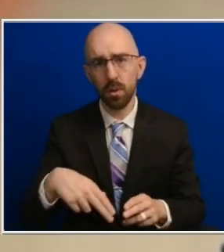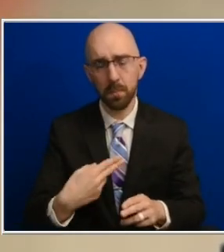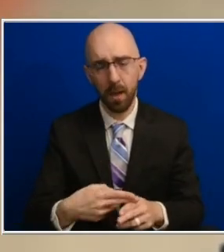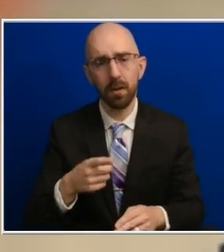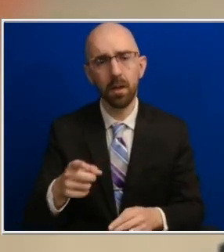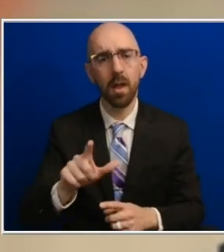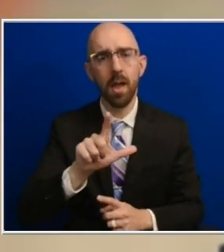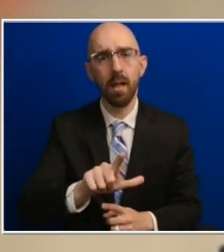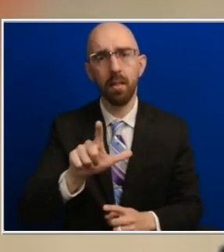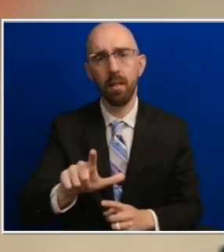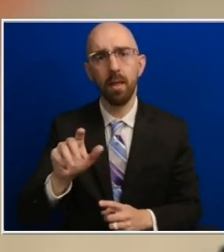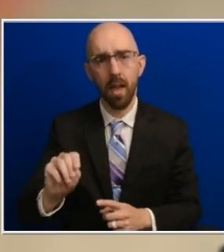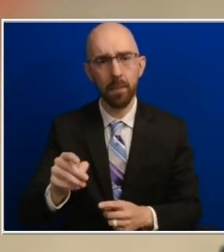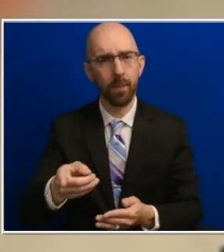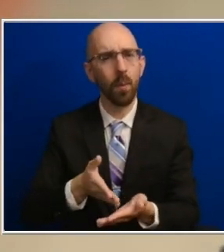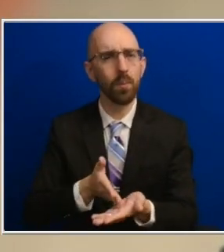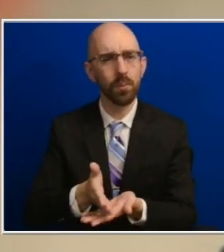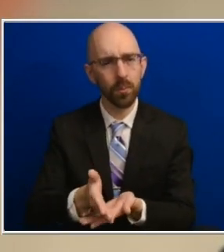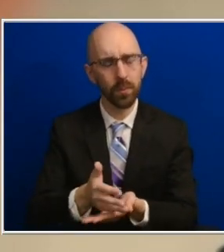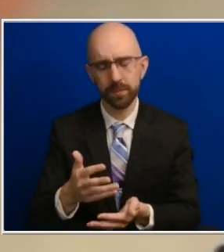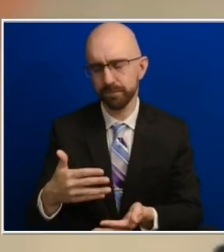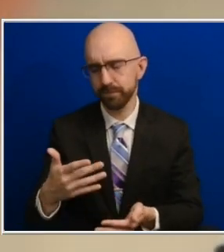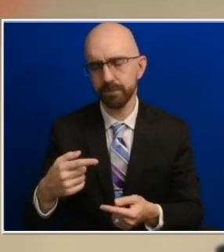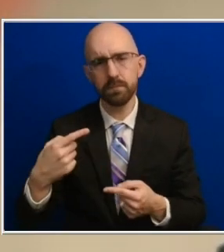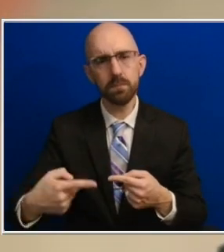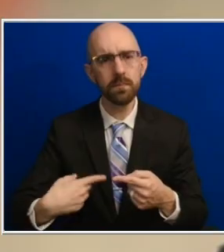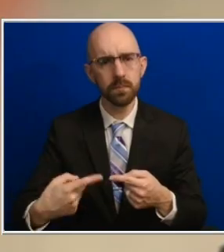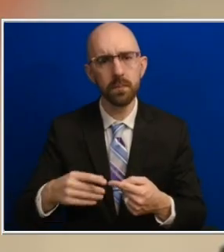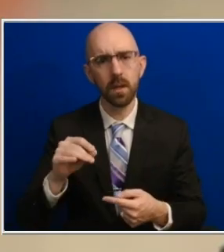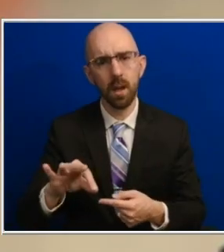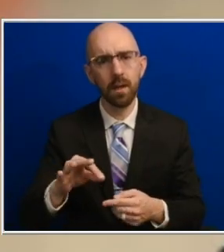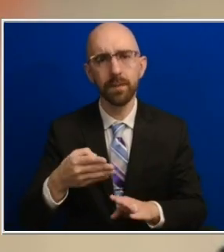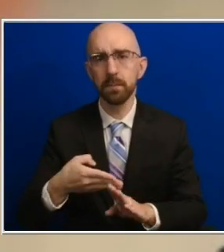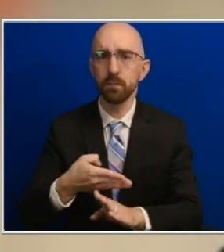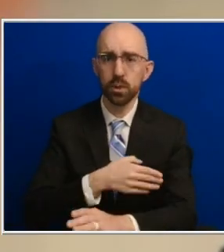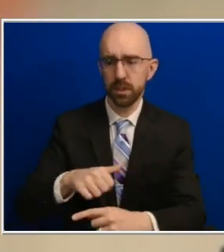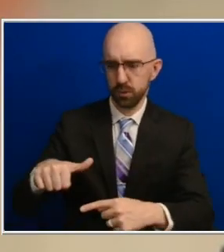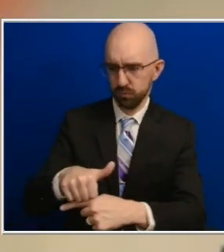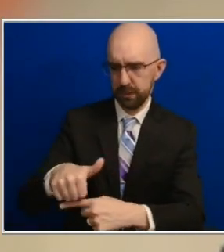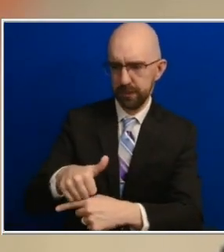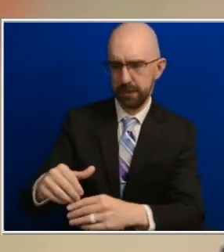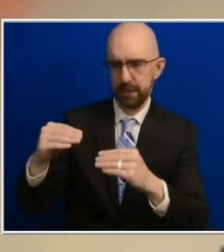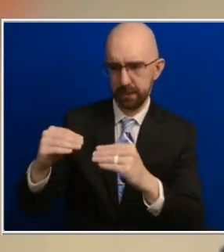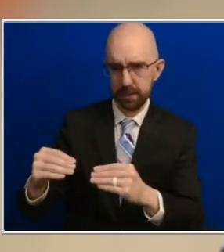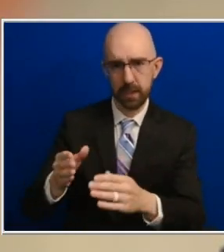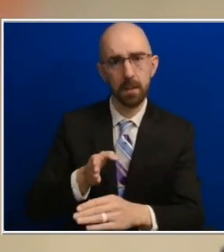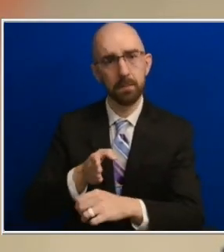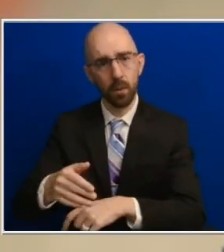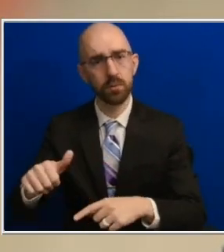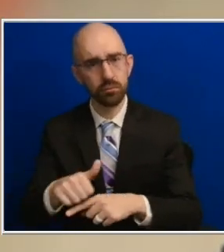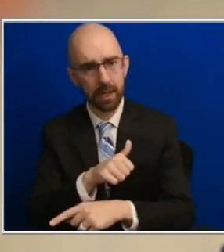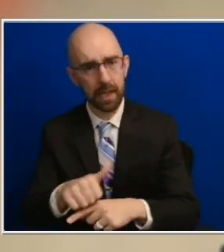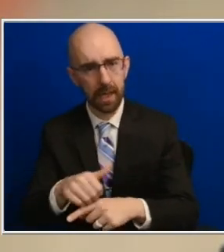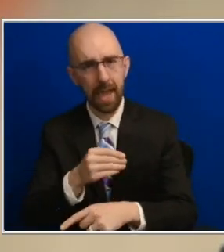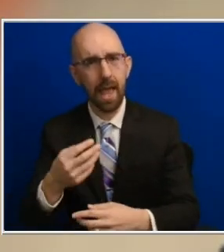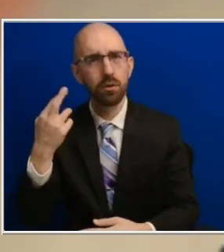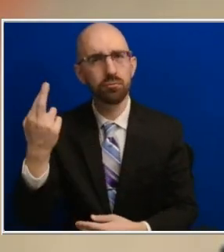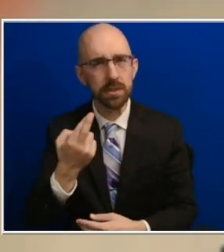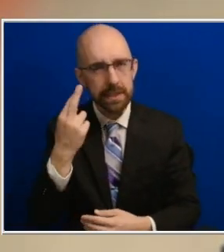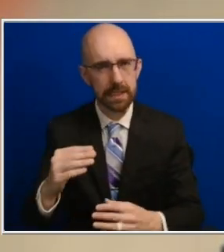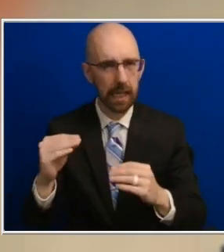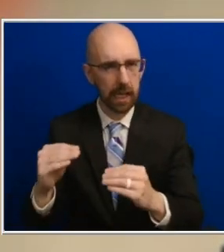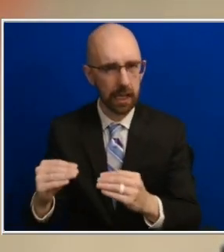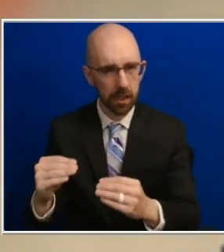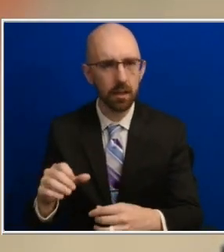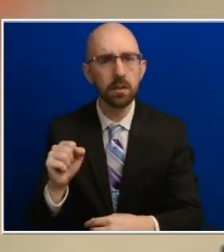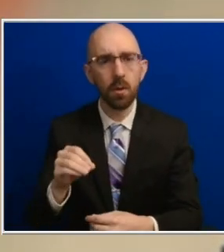large language models go through a process of pre-training the model, post-training, and reasoning. And so it goes